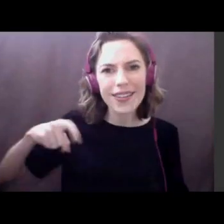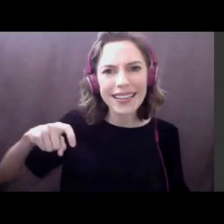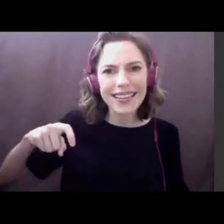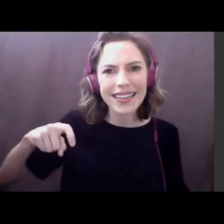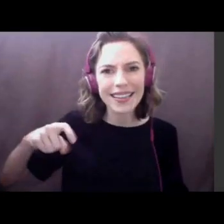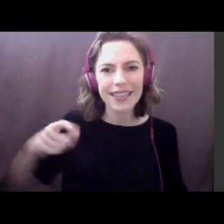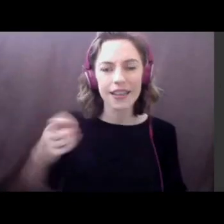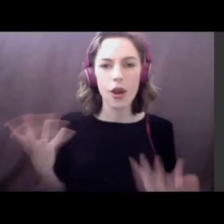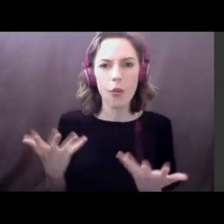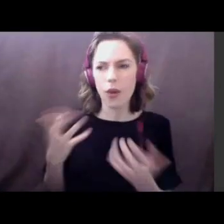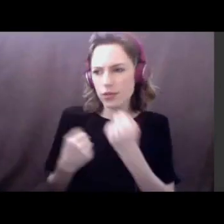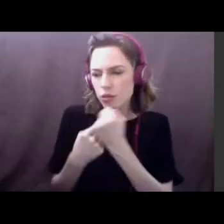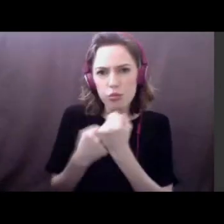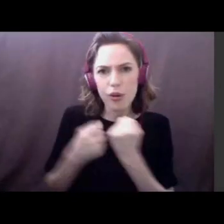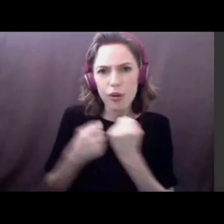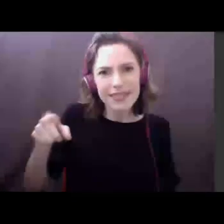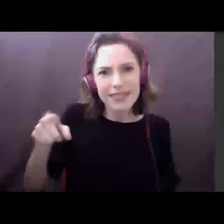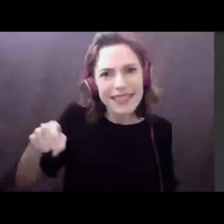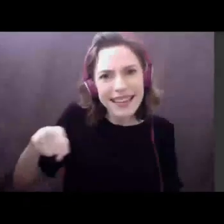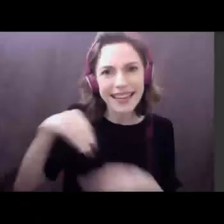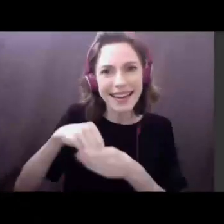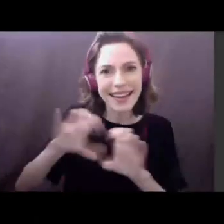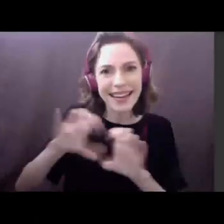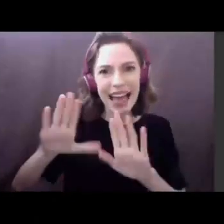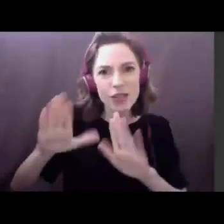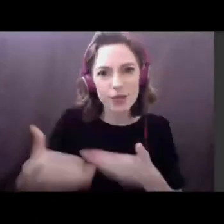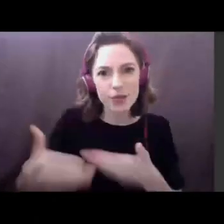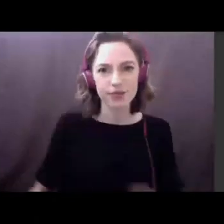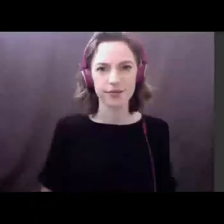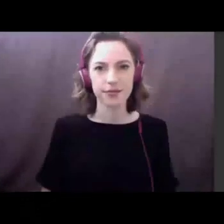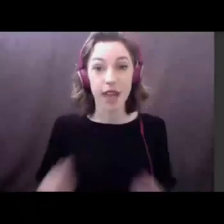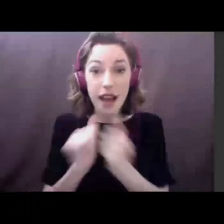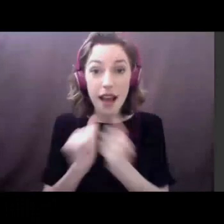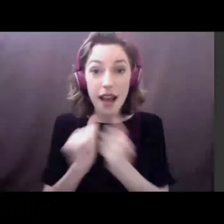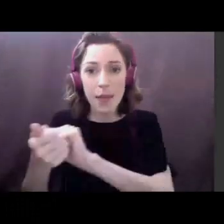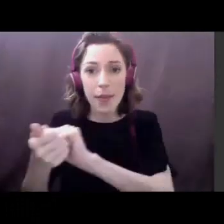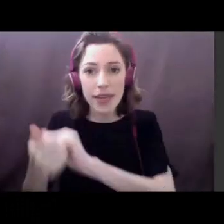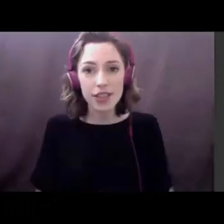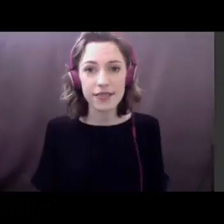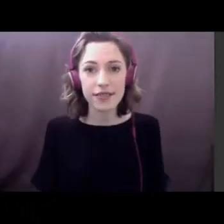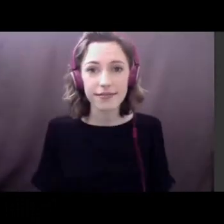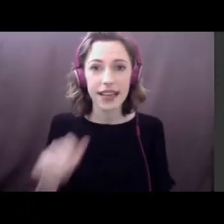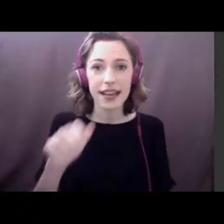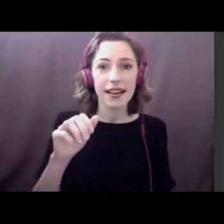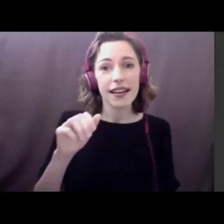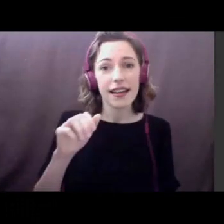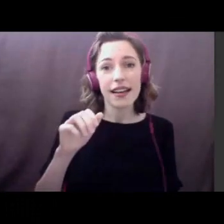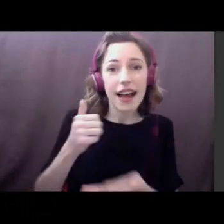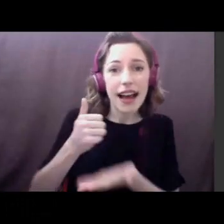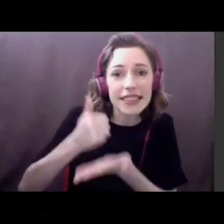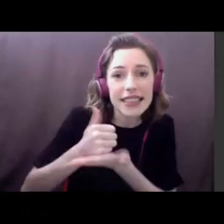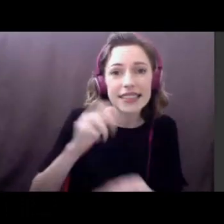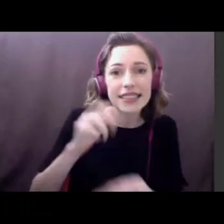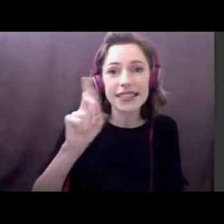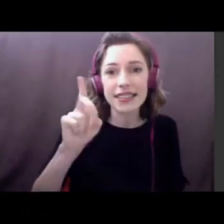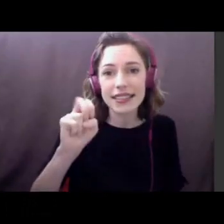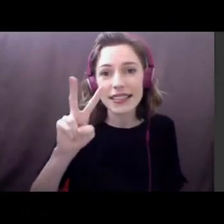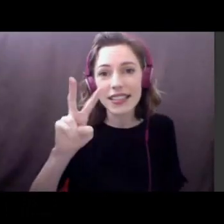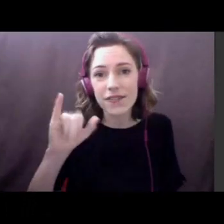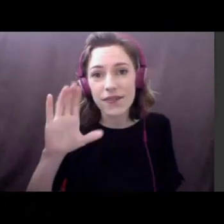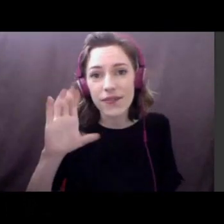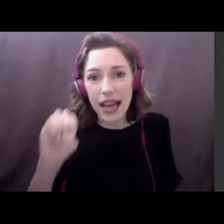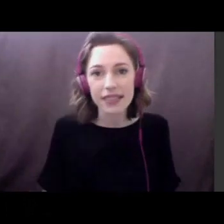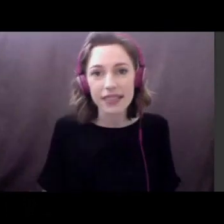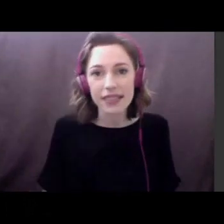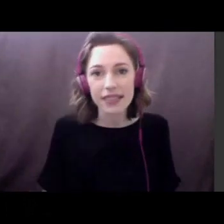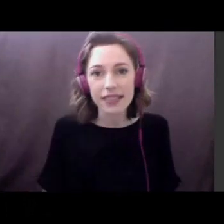additional time, all of those things. What do they need to be a productive and be more included in the classroom?